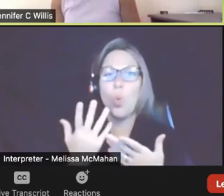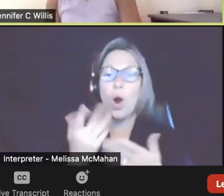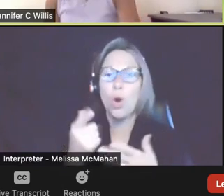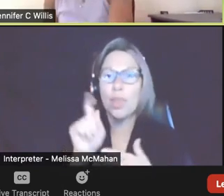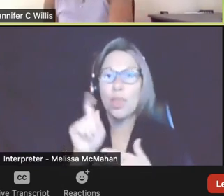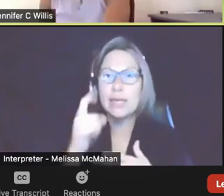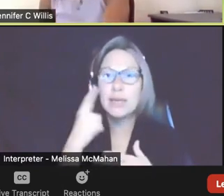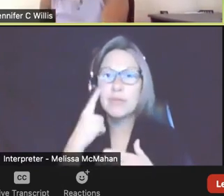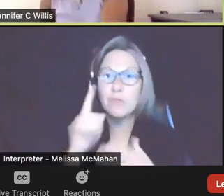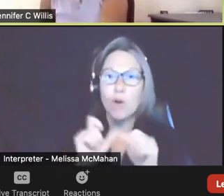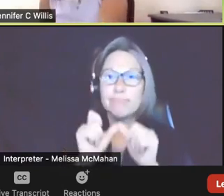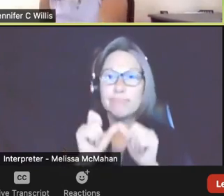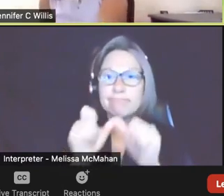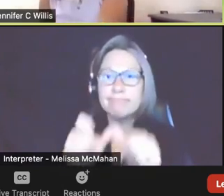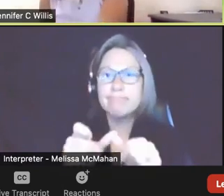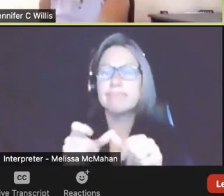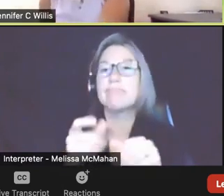progress?